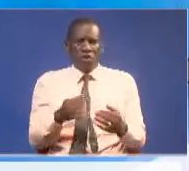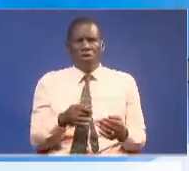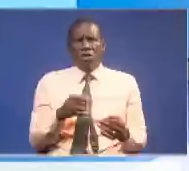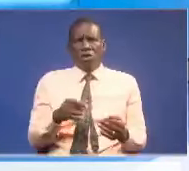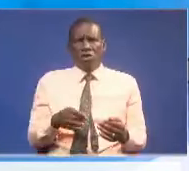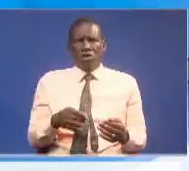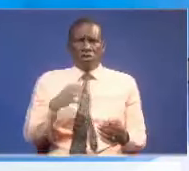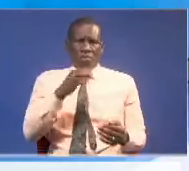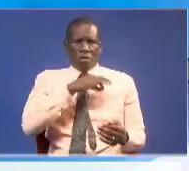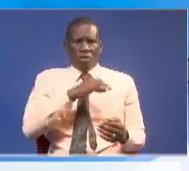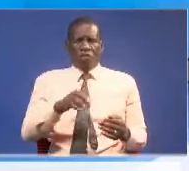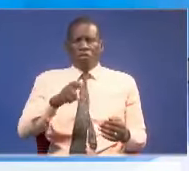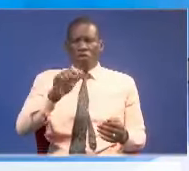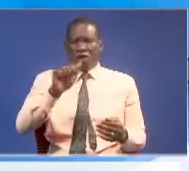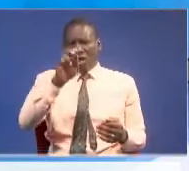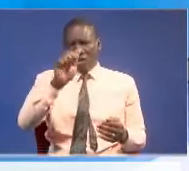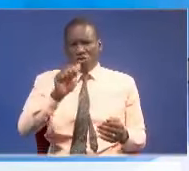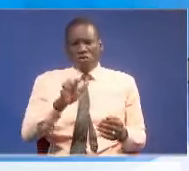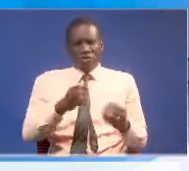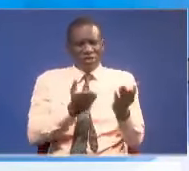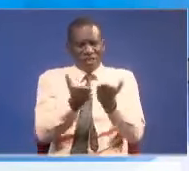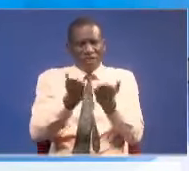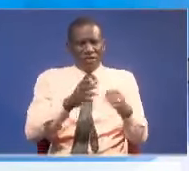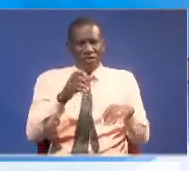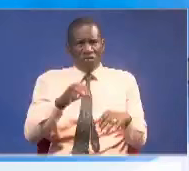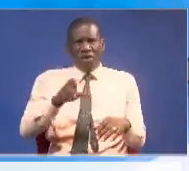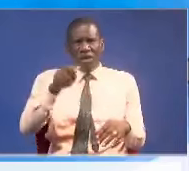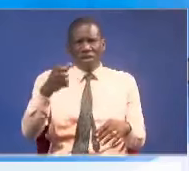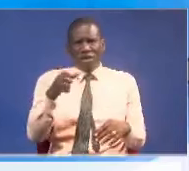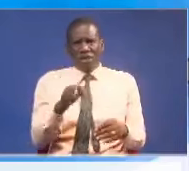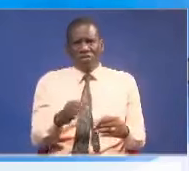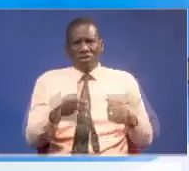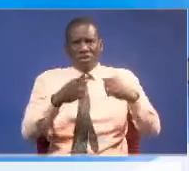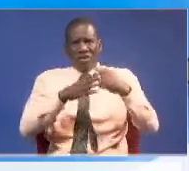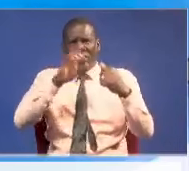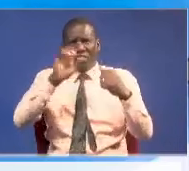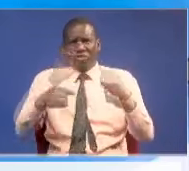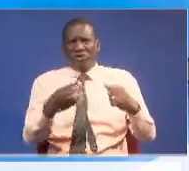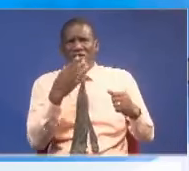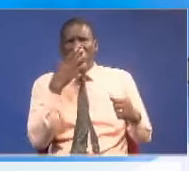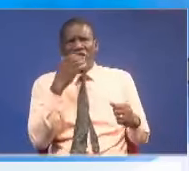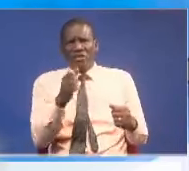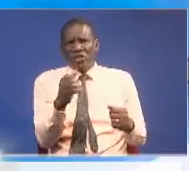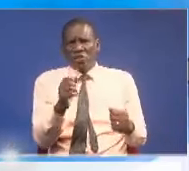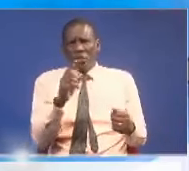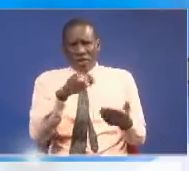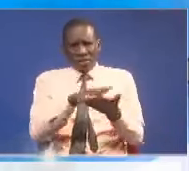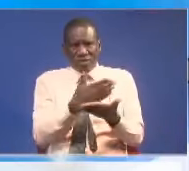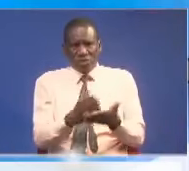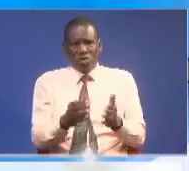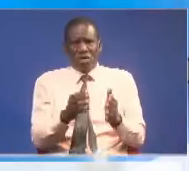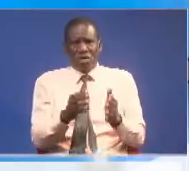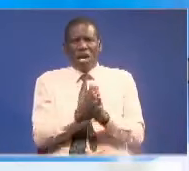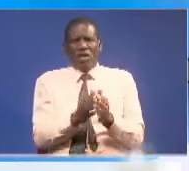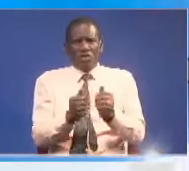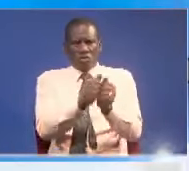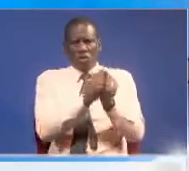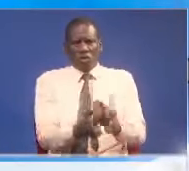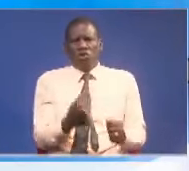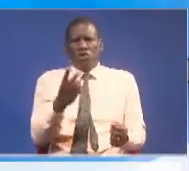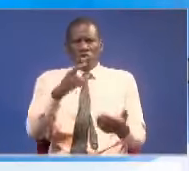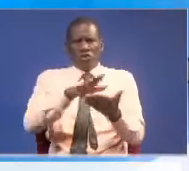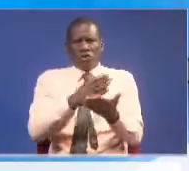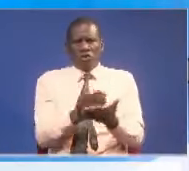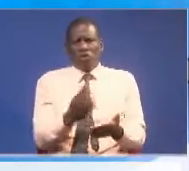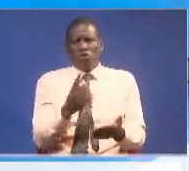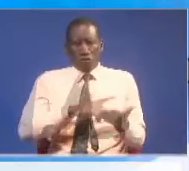for renal services under NHIF are pegged at 9,500 shillings per session, with a total of 2